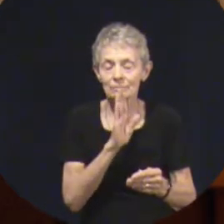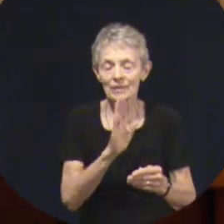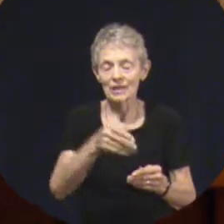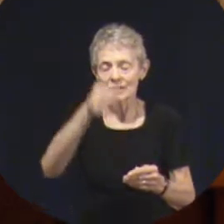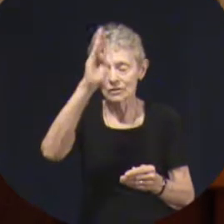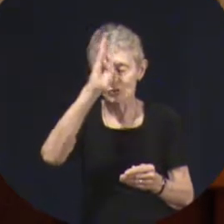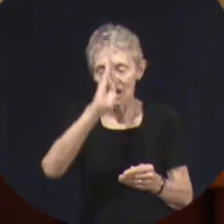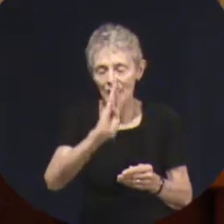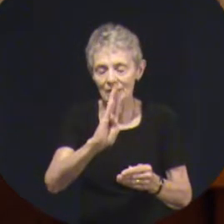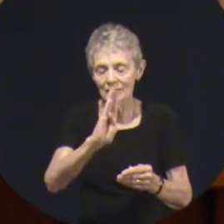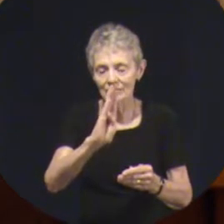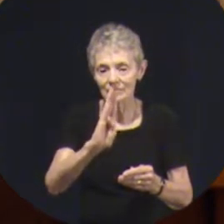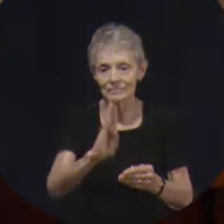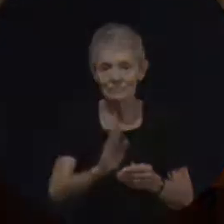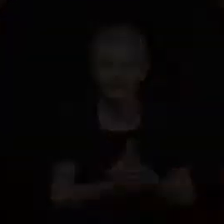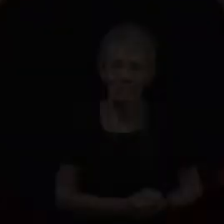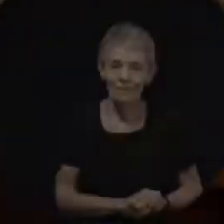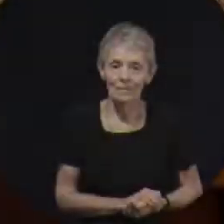Thanks be to God.